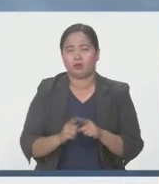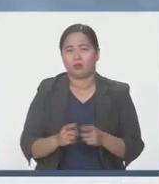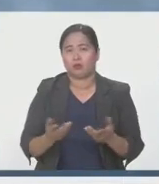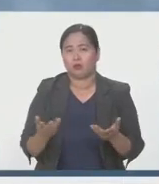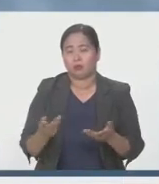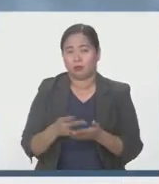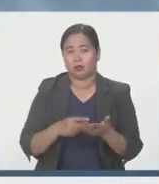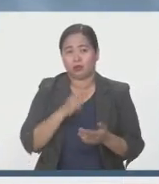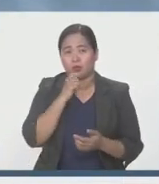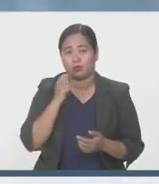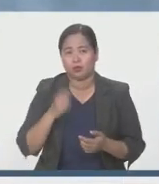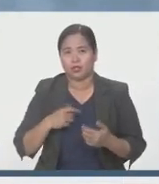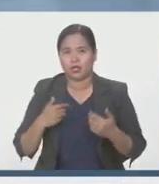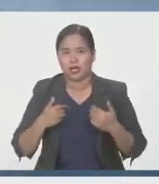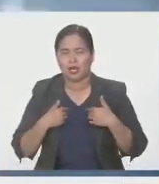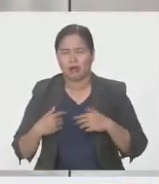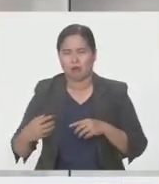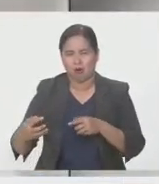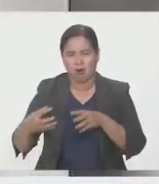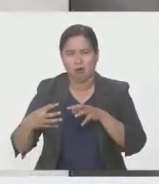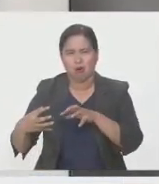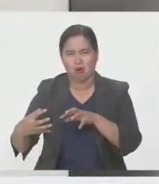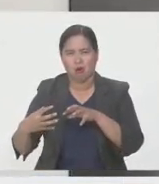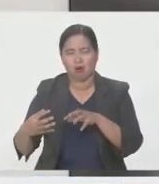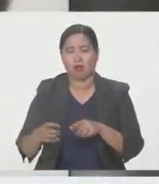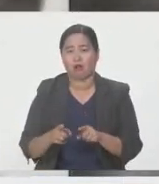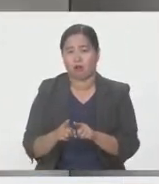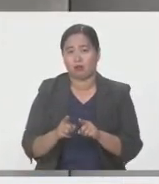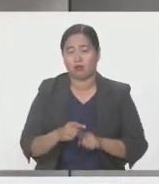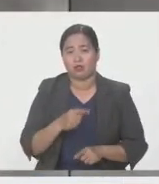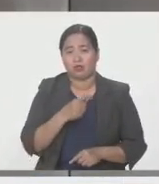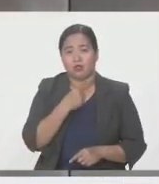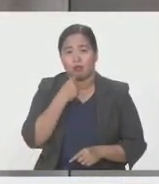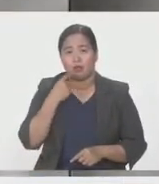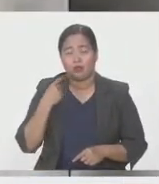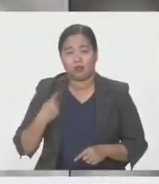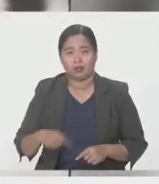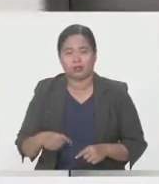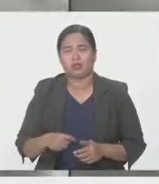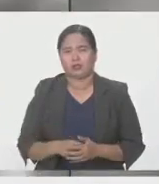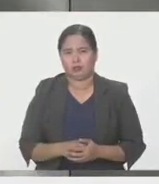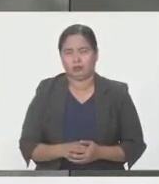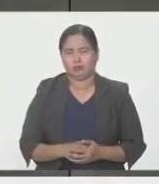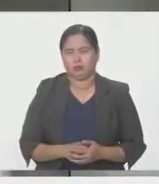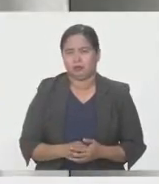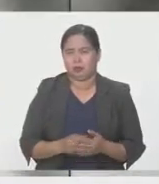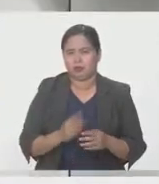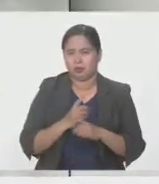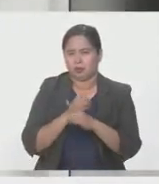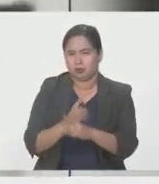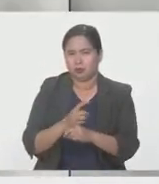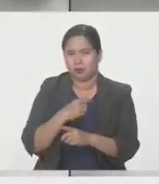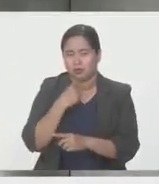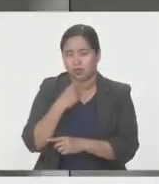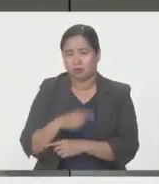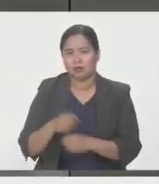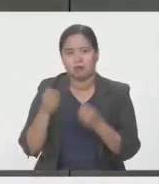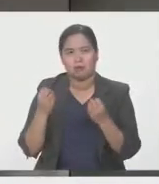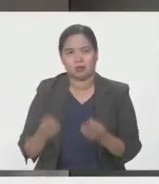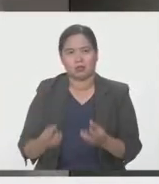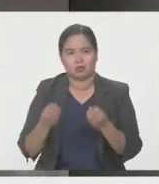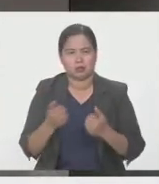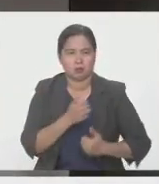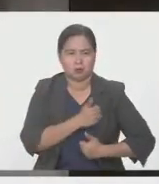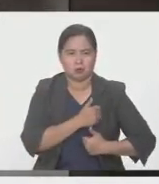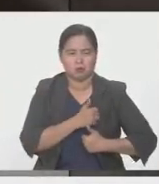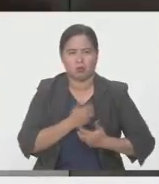and to have engaged Russian forces. Russia's Ministry of Defense and Federal Security Service, or FSB, has confirmed that dozens of fighters tried